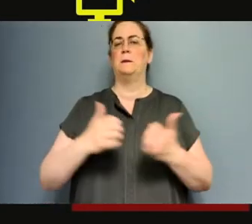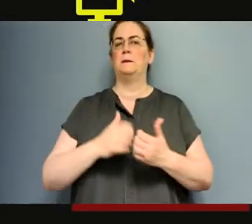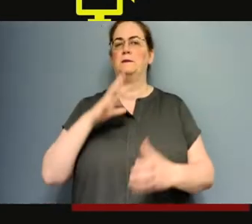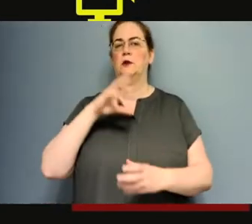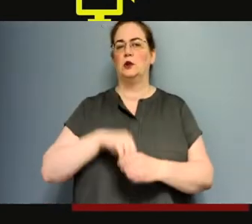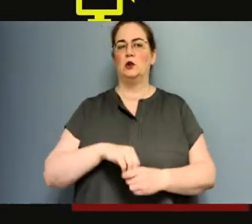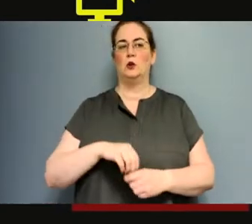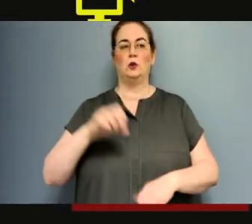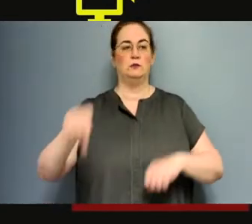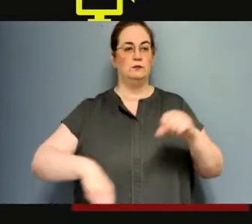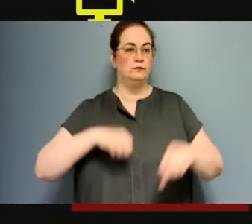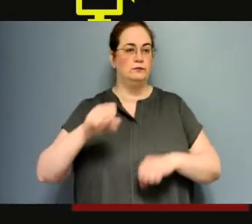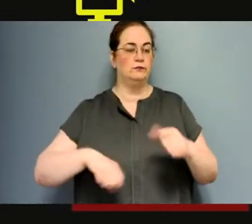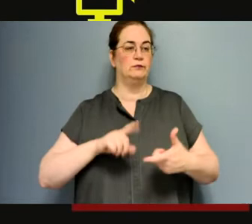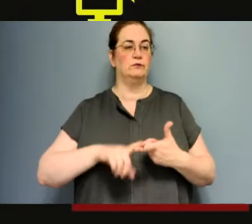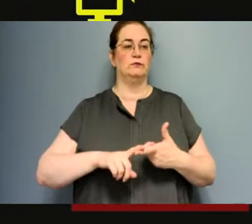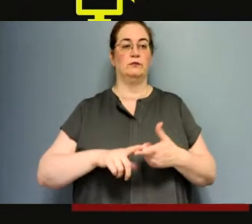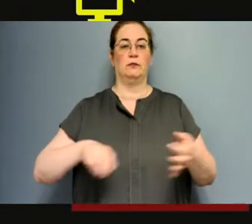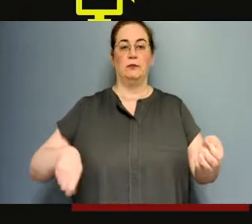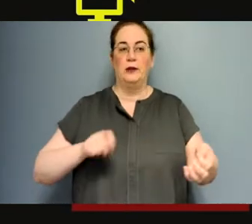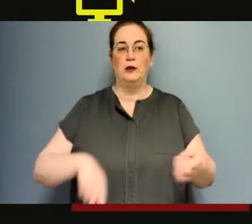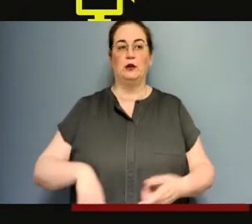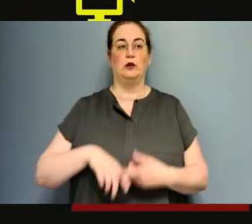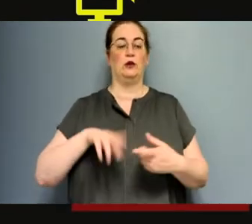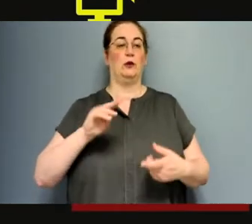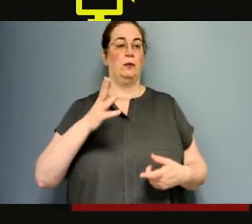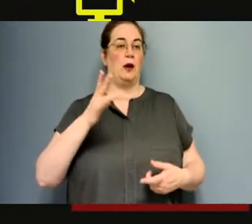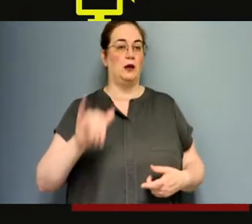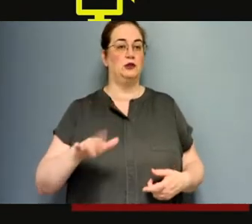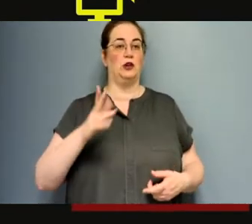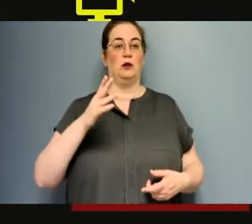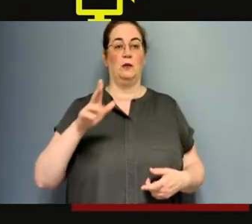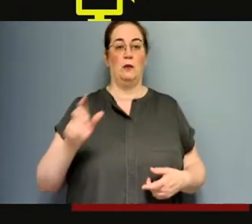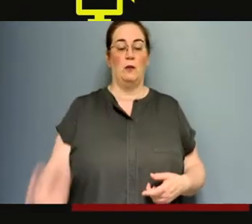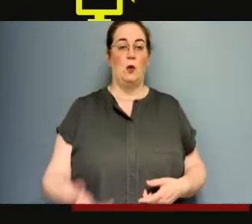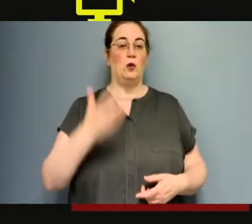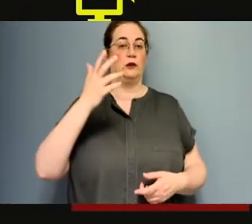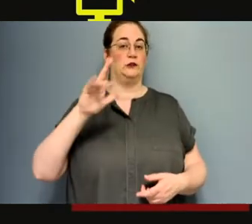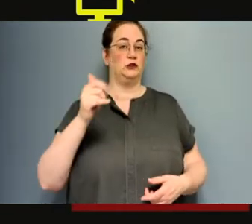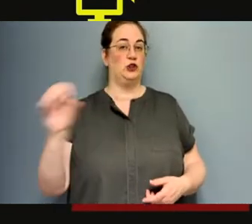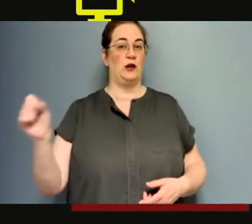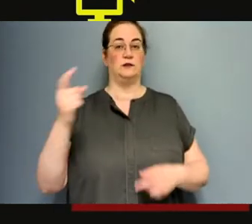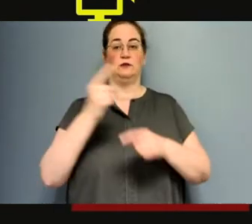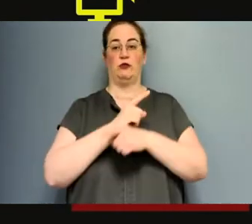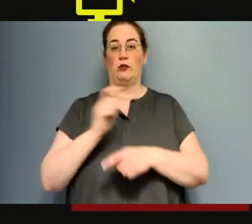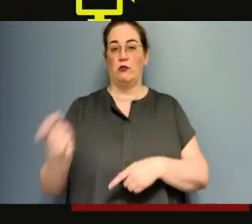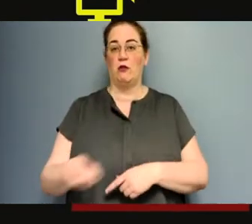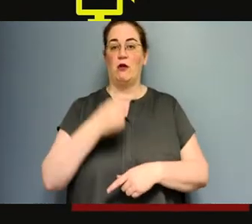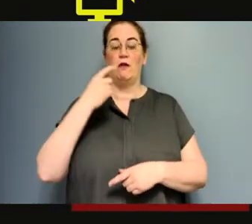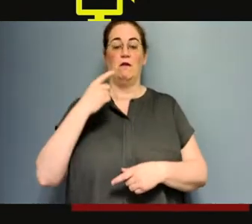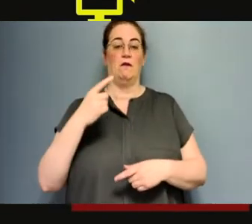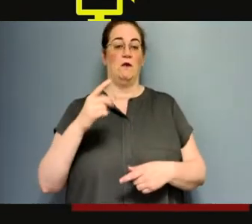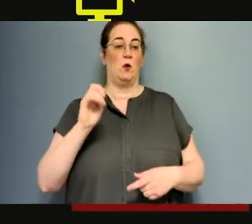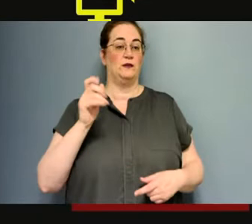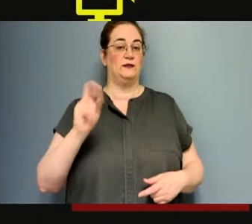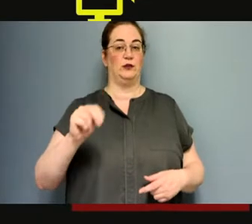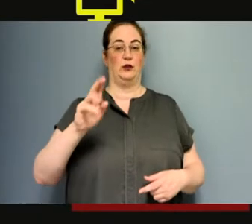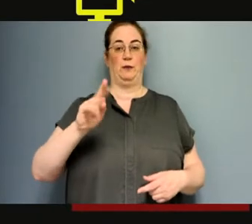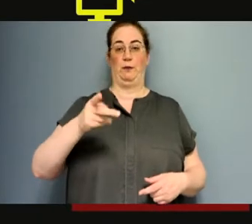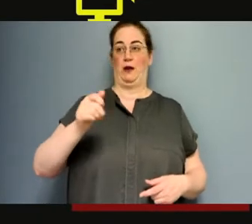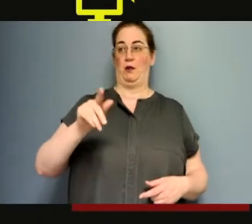included bicycling, billiards, bocce, bowling, chess, darts, disc golf, regular golf, orienteering, pickleball,